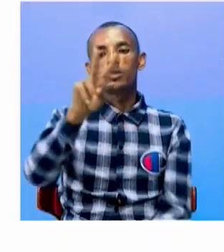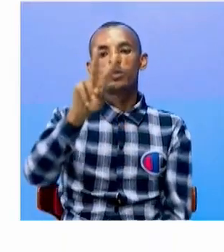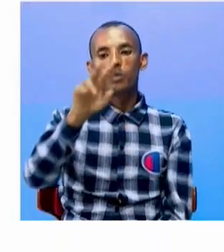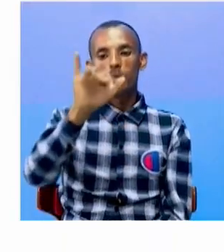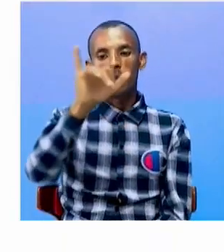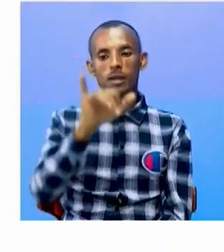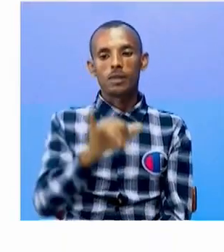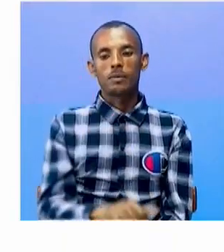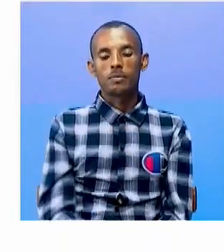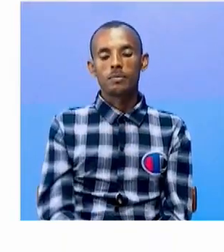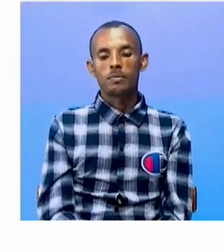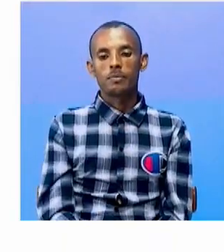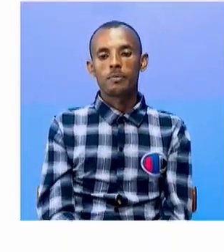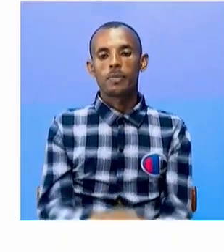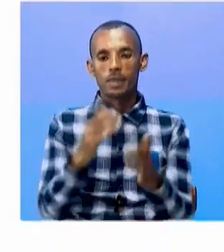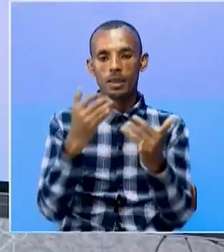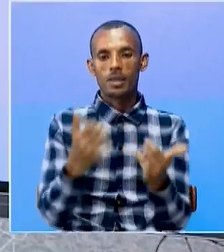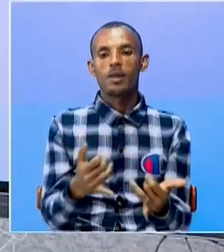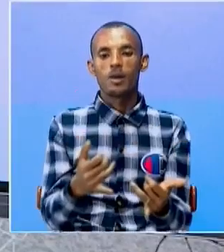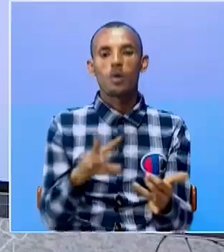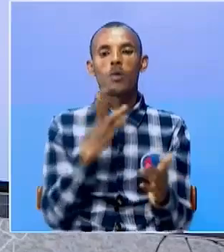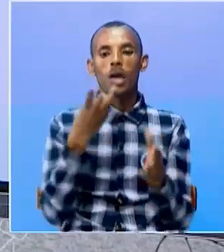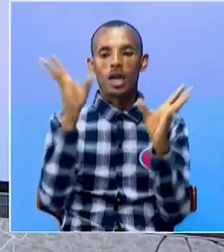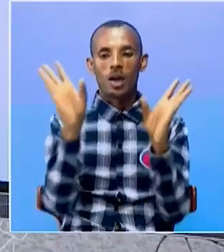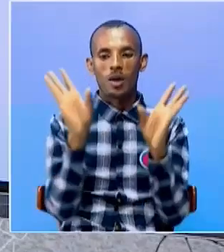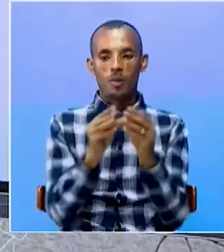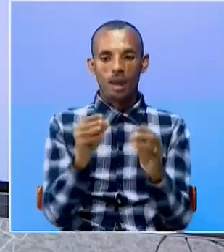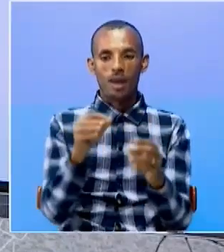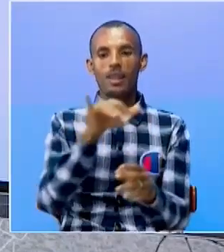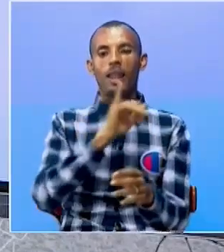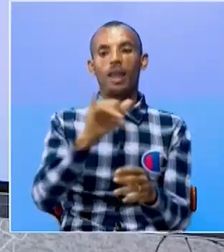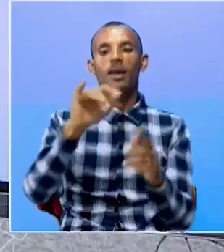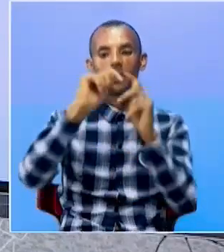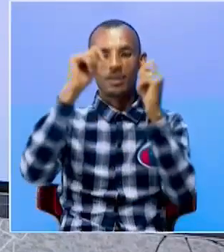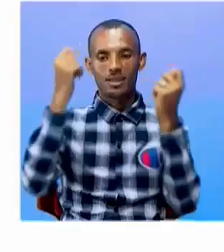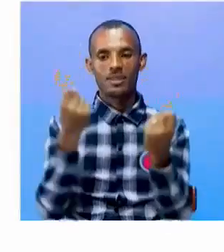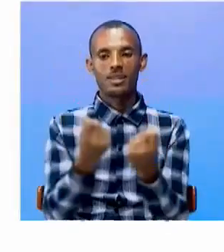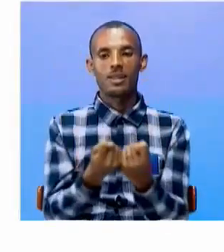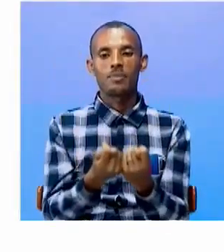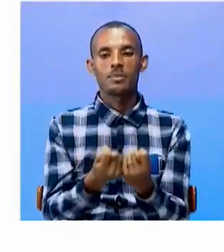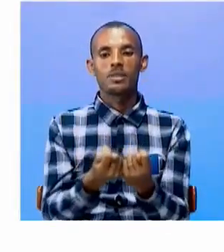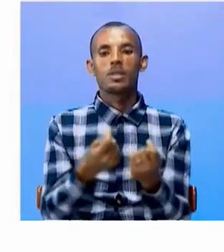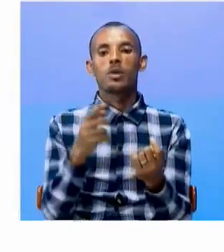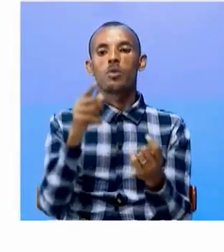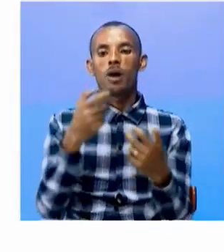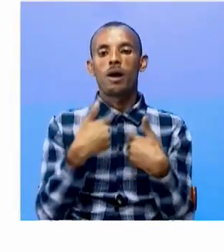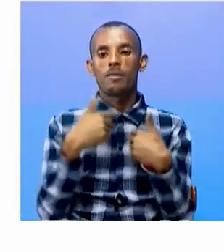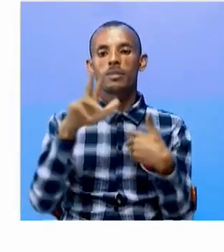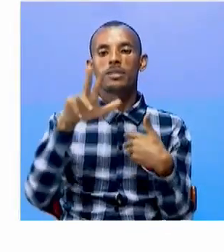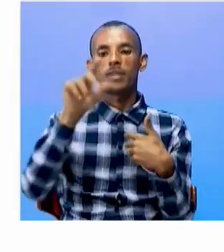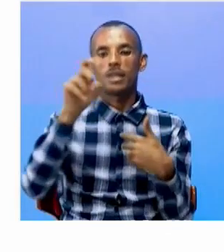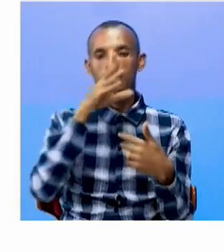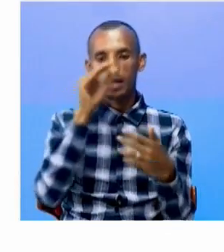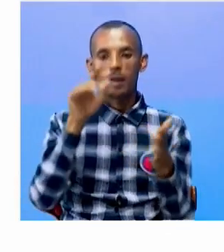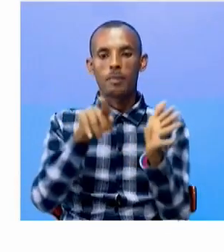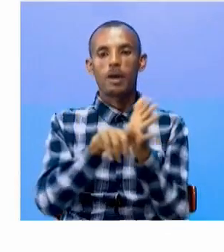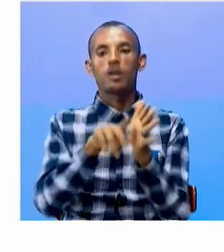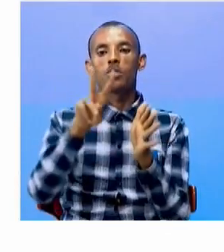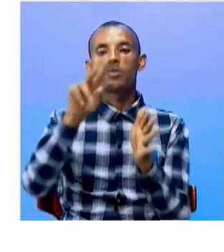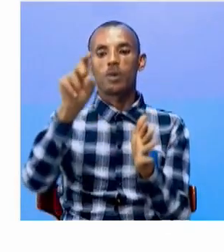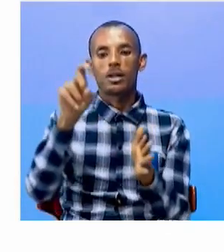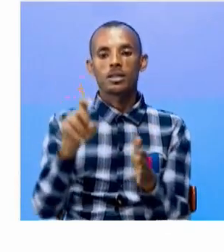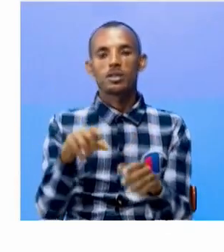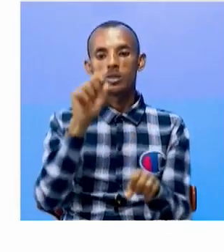2y. Now, we collect like terms. Here you have 3x and minus 2x.